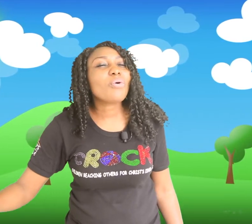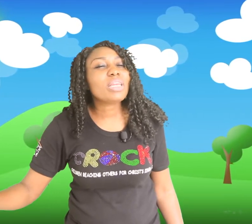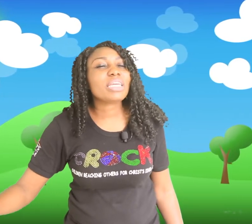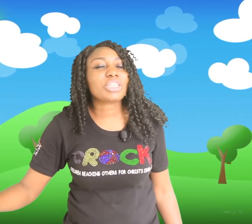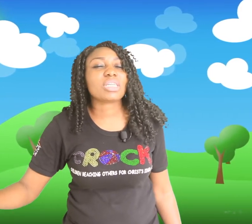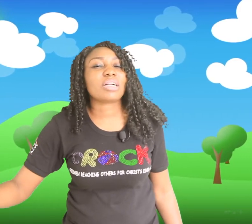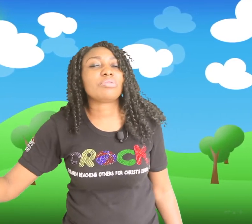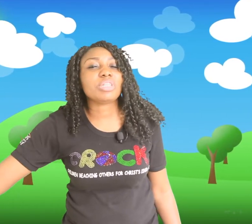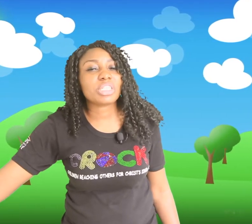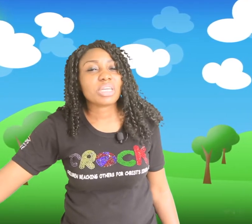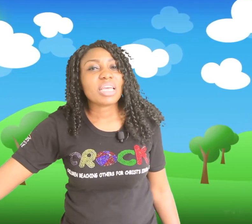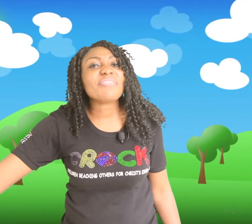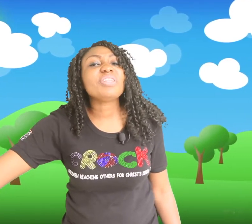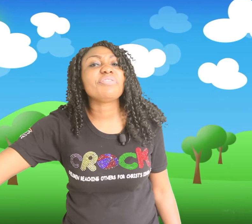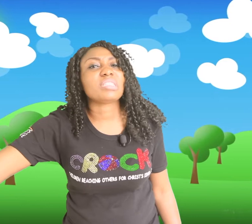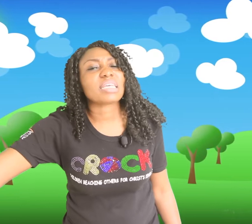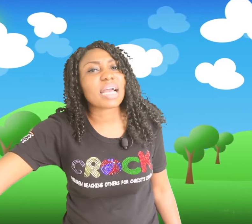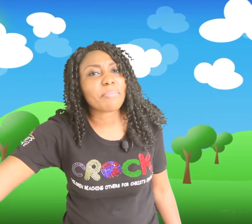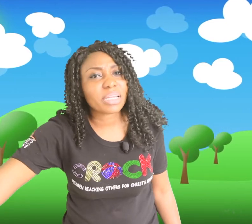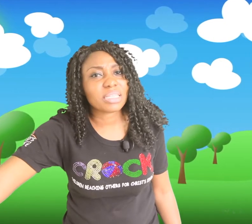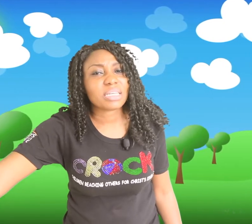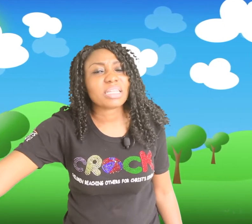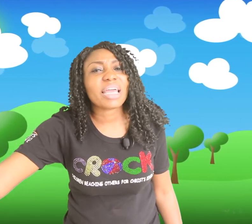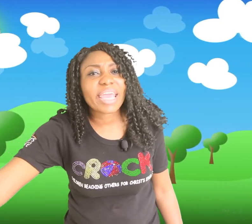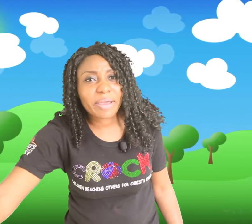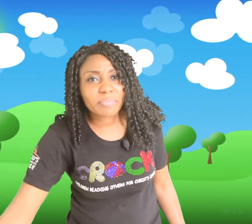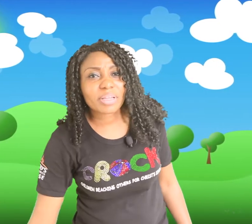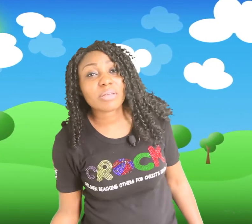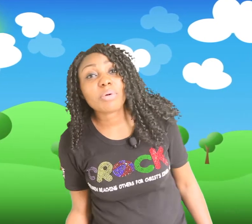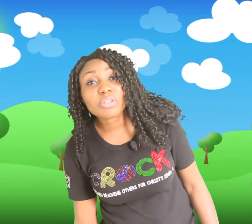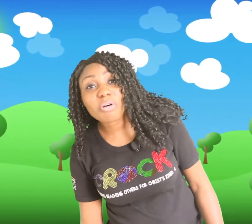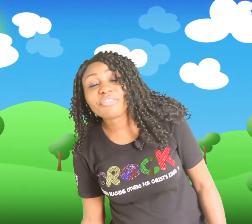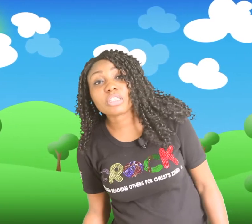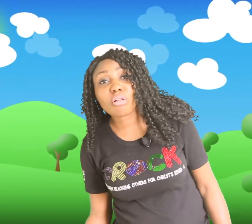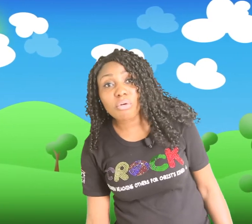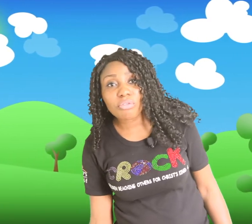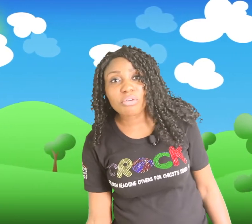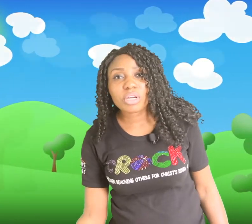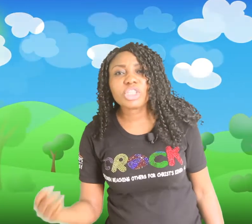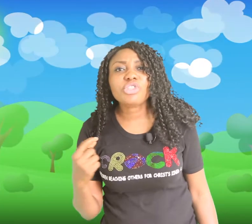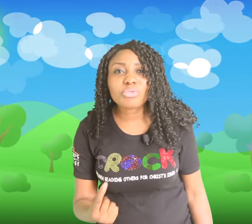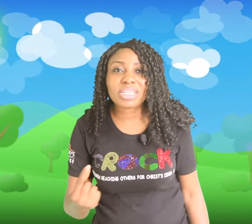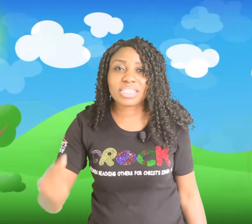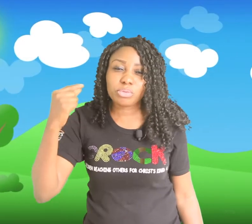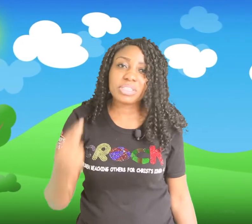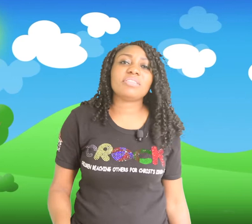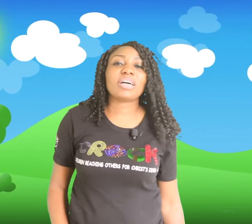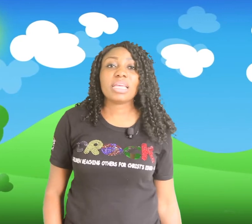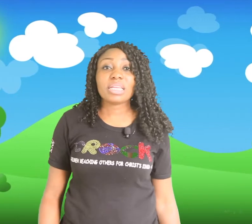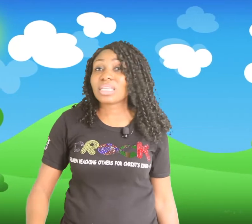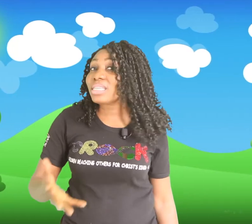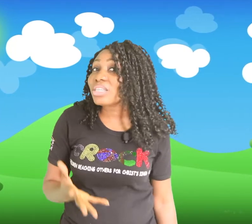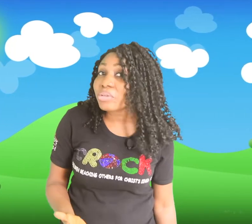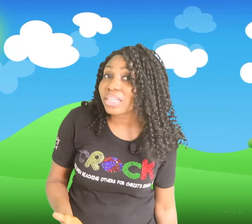if only she can reach, even if it's the garment, the hem, the bottom of his cloth, she knows that she will